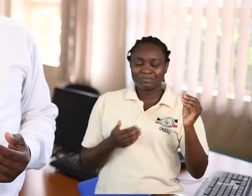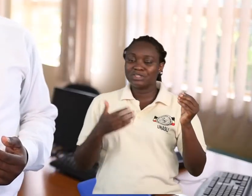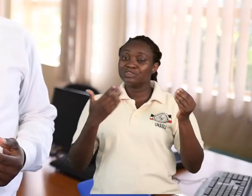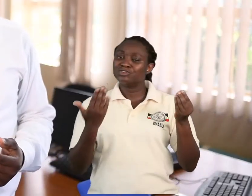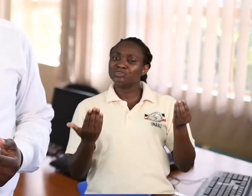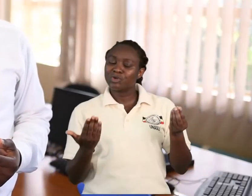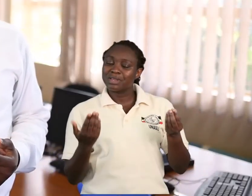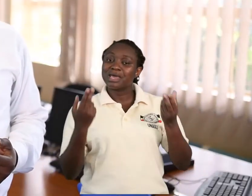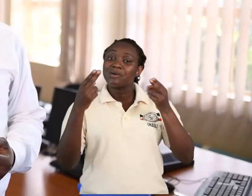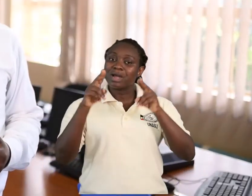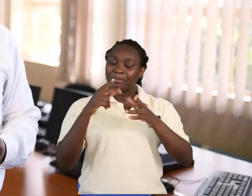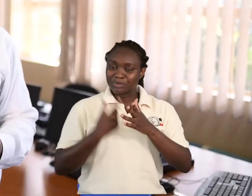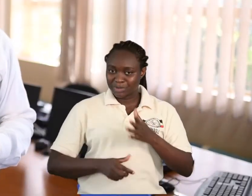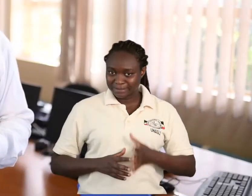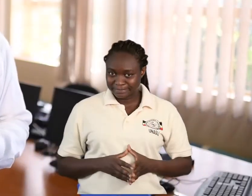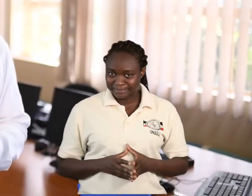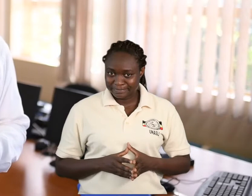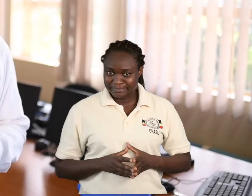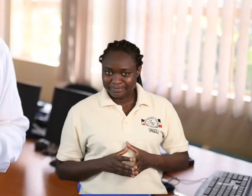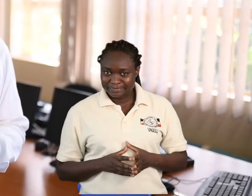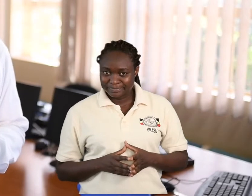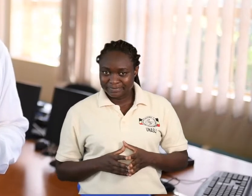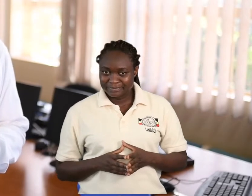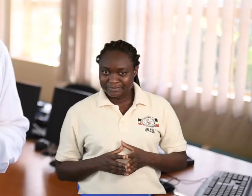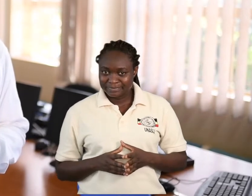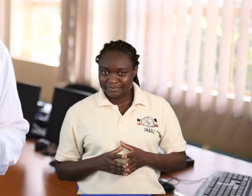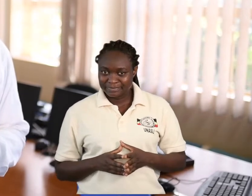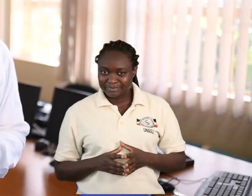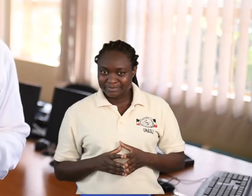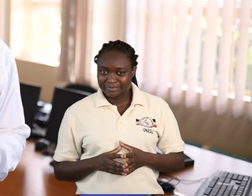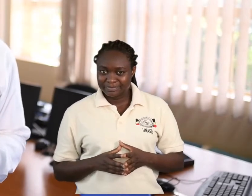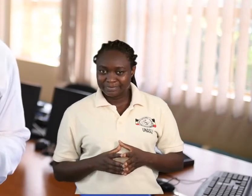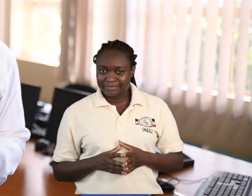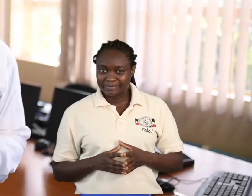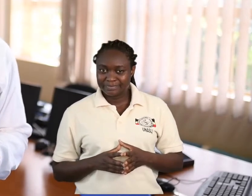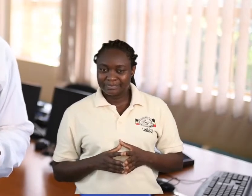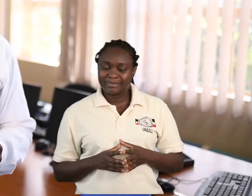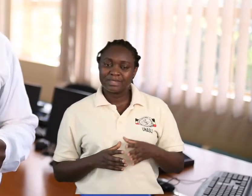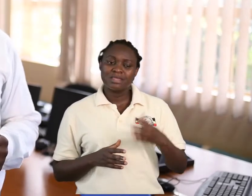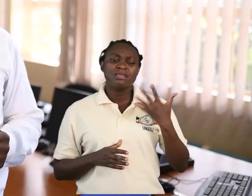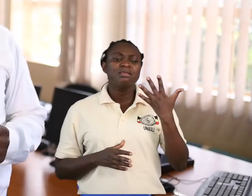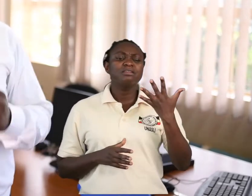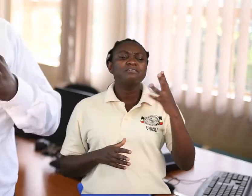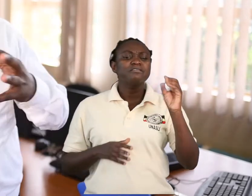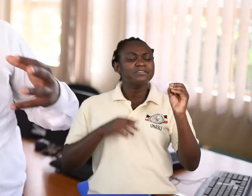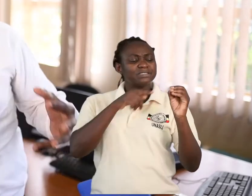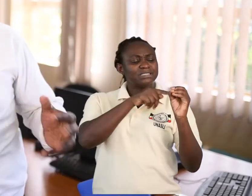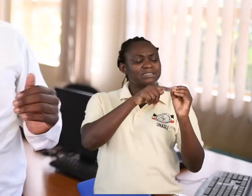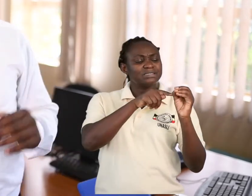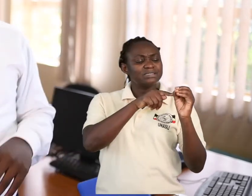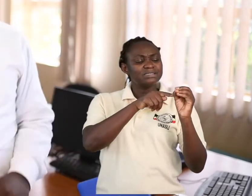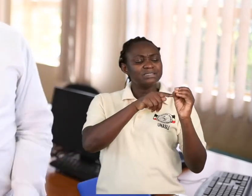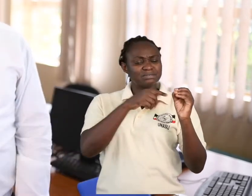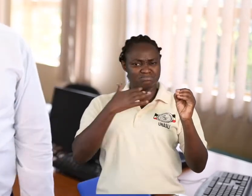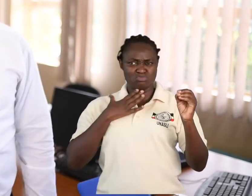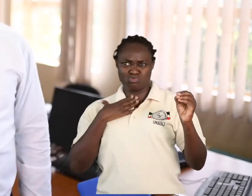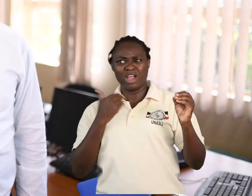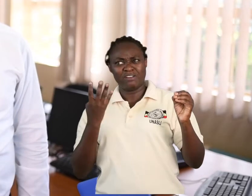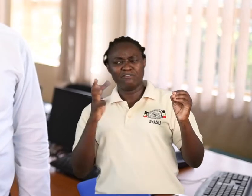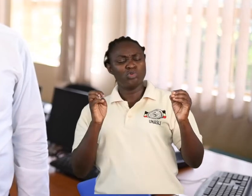to ask yourself, what do we do to 50 to become 40?